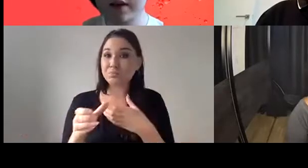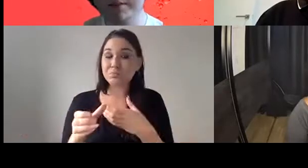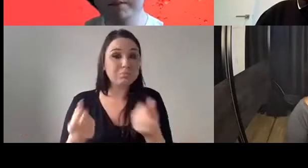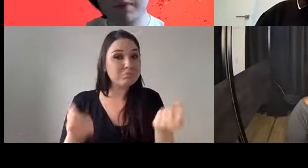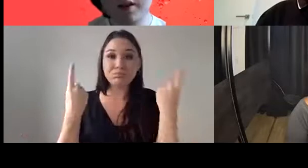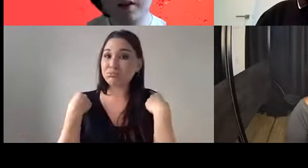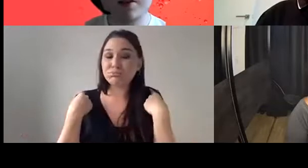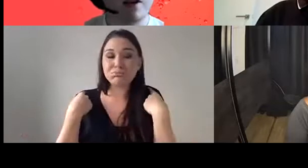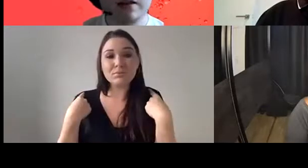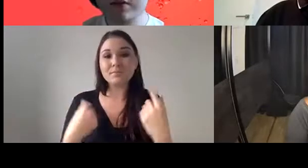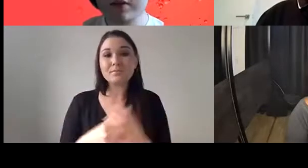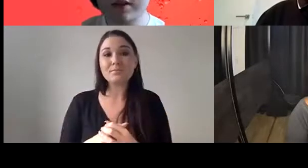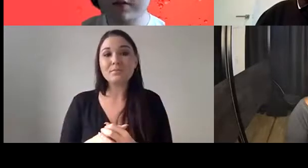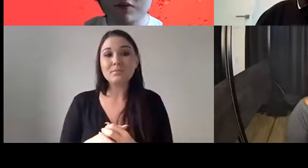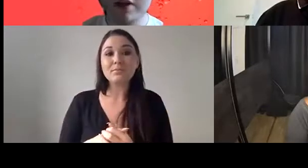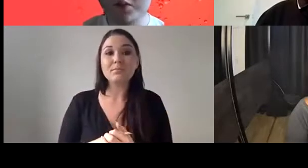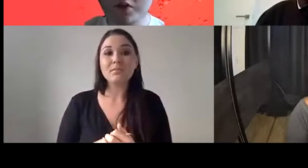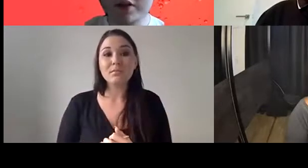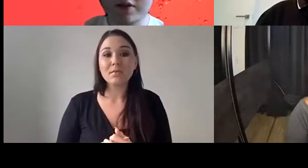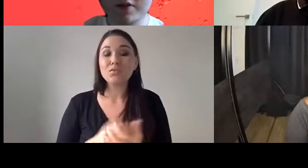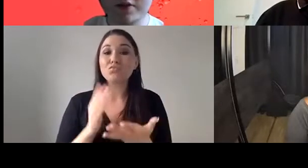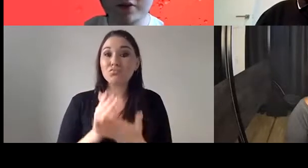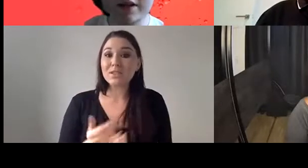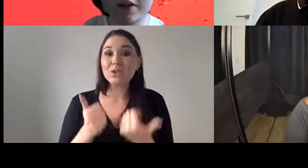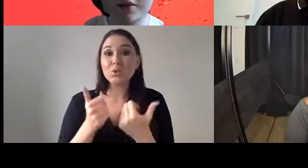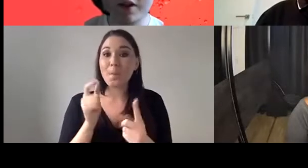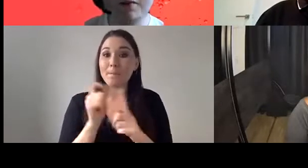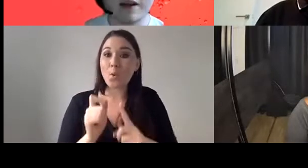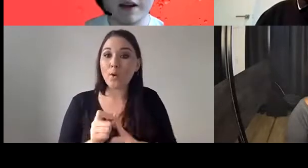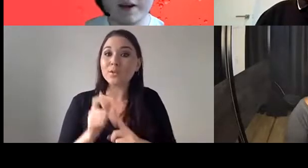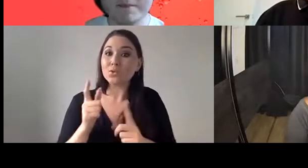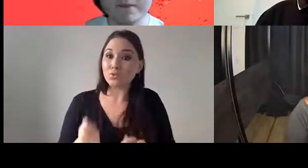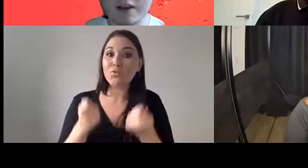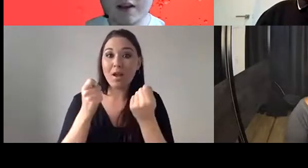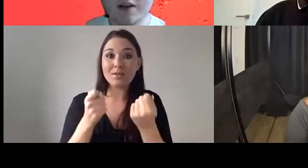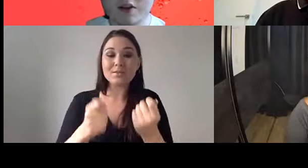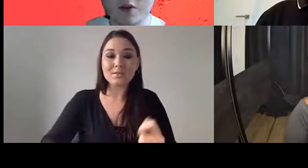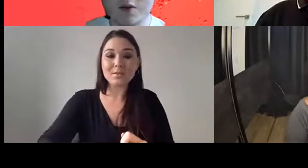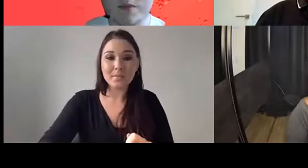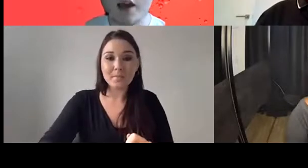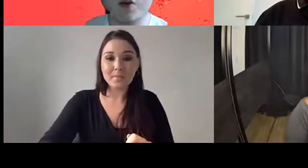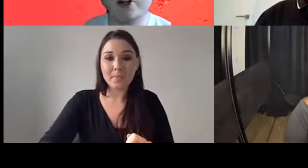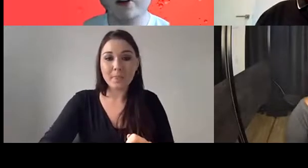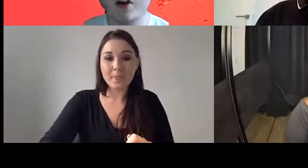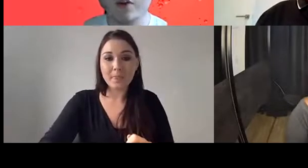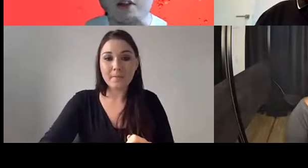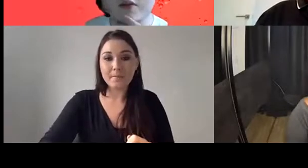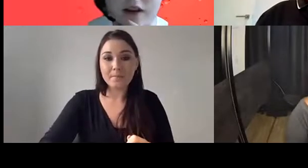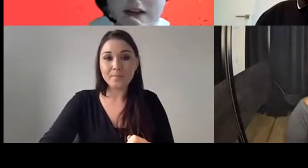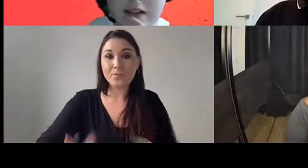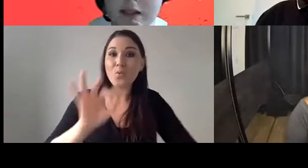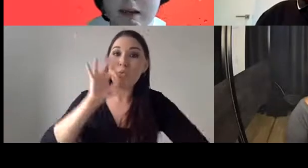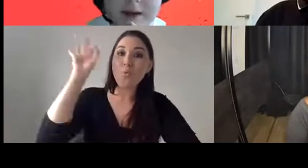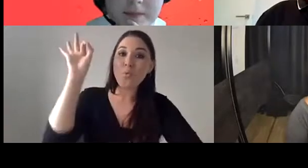this. So no, it's some really good points you've raised there as well. And so, a question I wanted